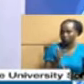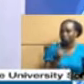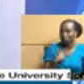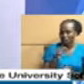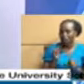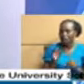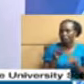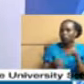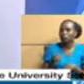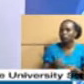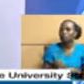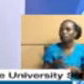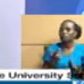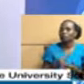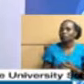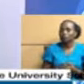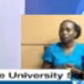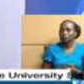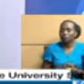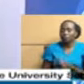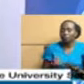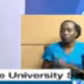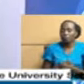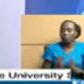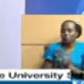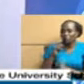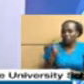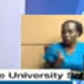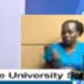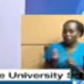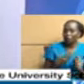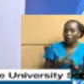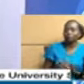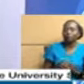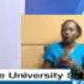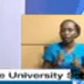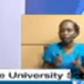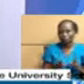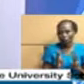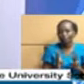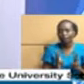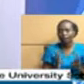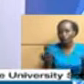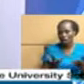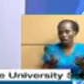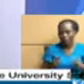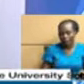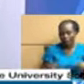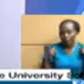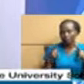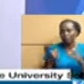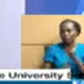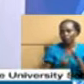least contribute the coin's worth of the question you put. It's a very large question. Yes. In a sense that we are living in a situation which